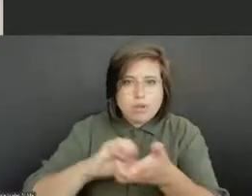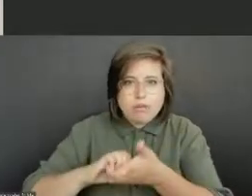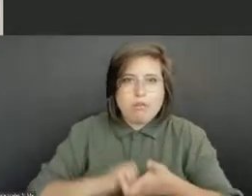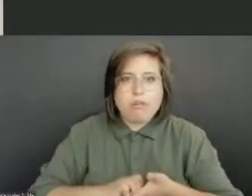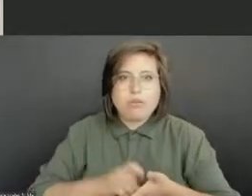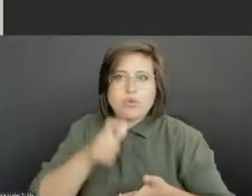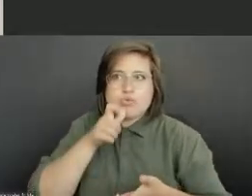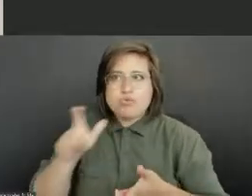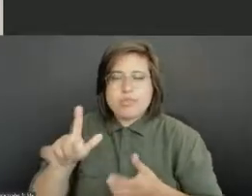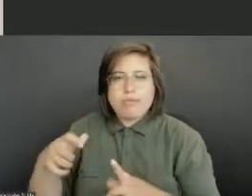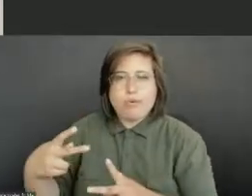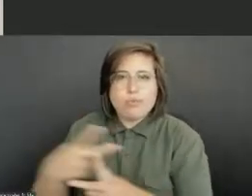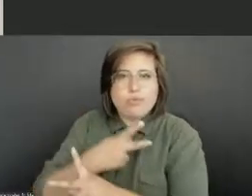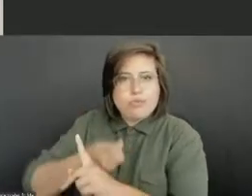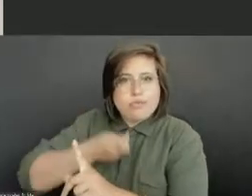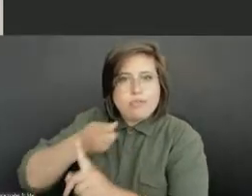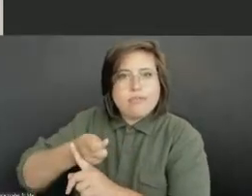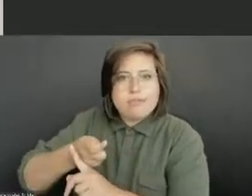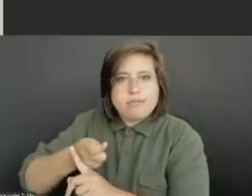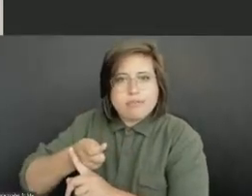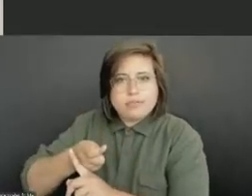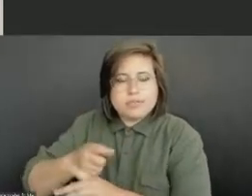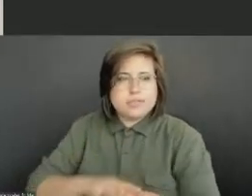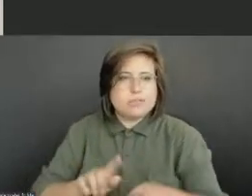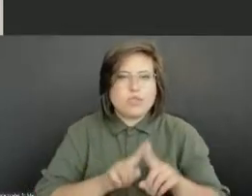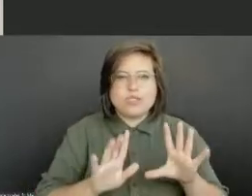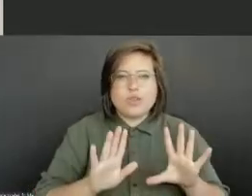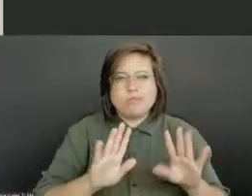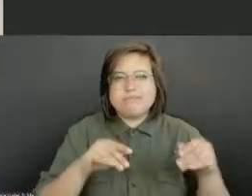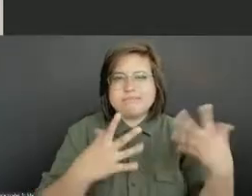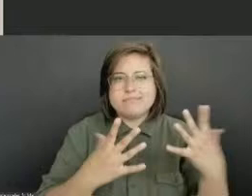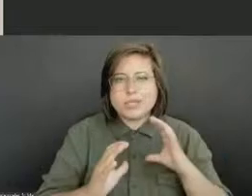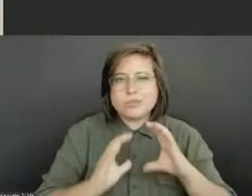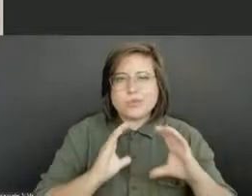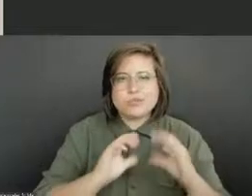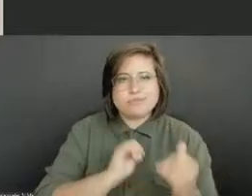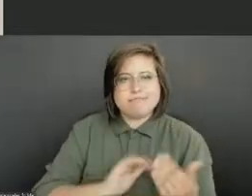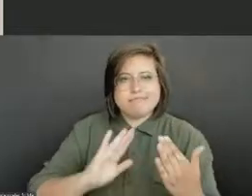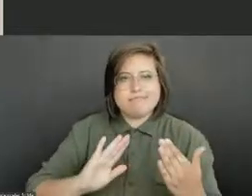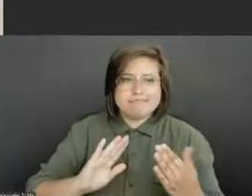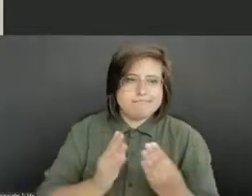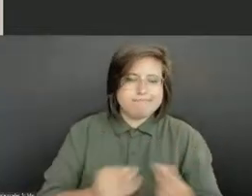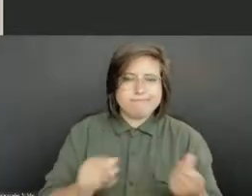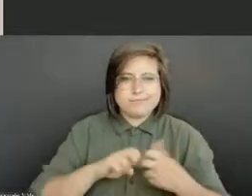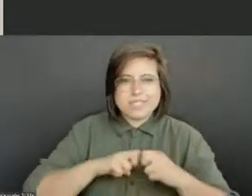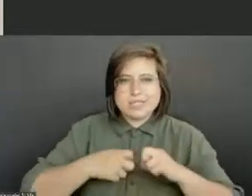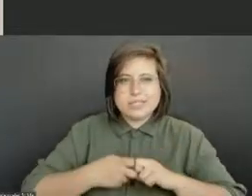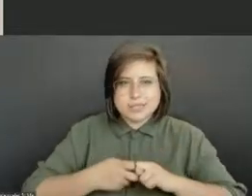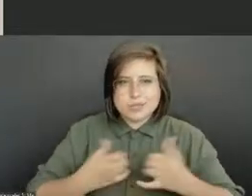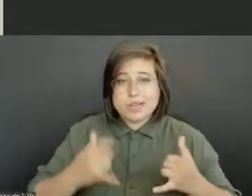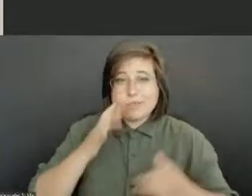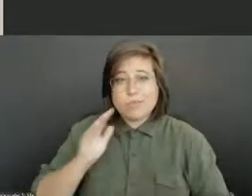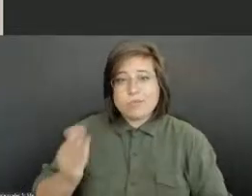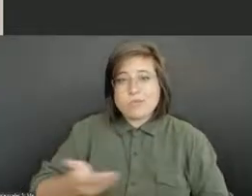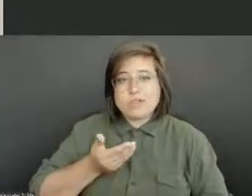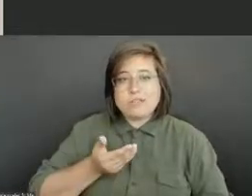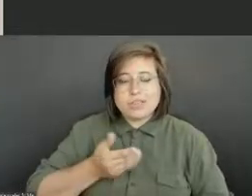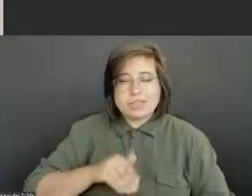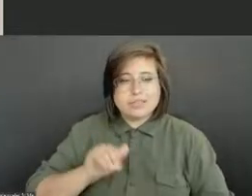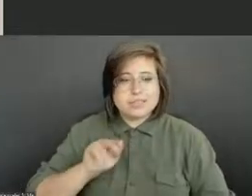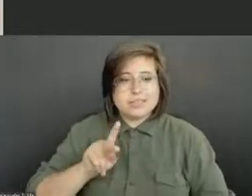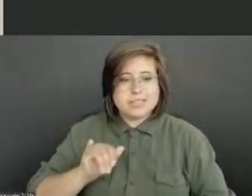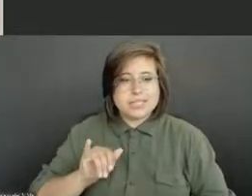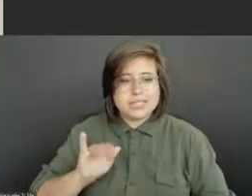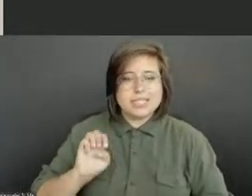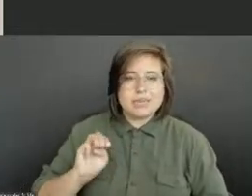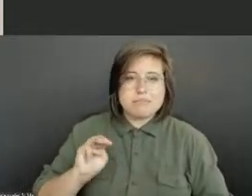impacted, as well as create communication to address this issue. Love to introduce Andy Imperato